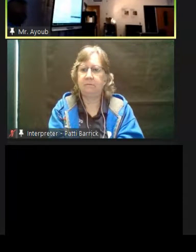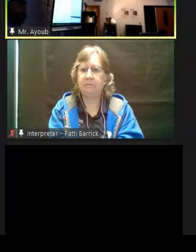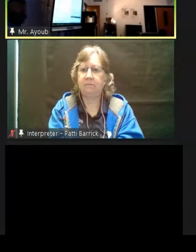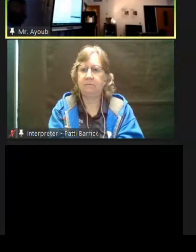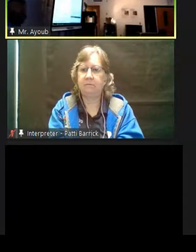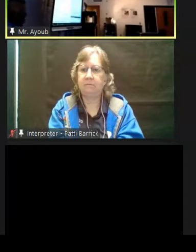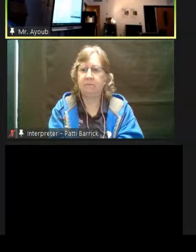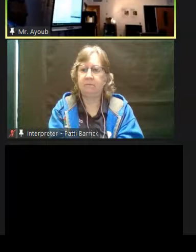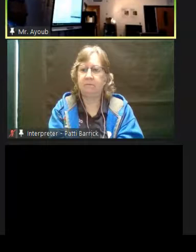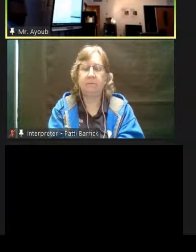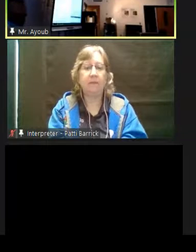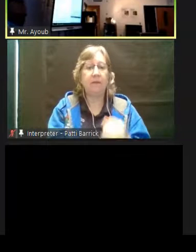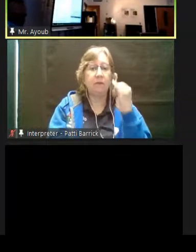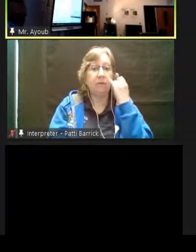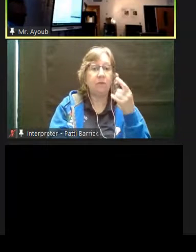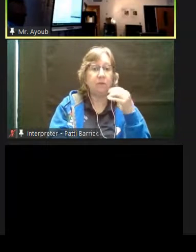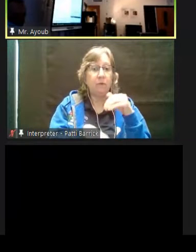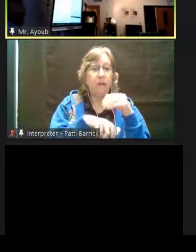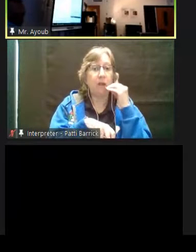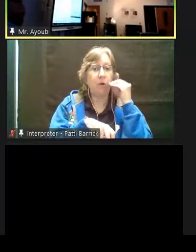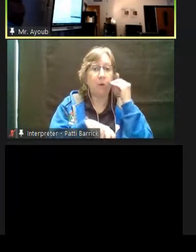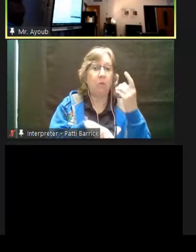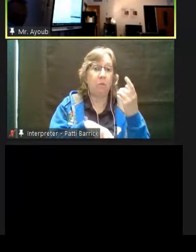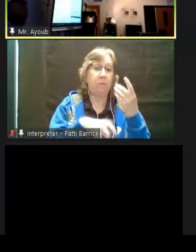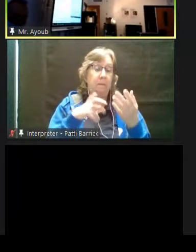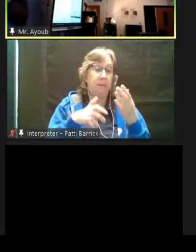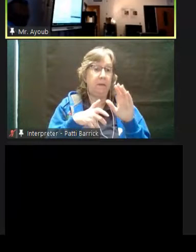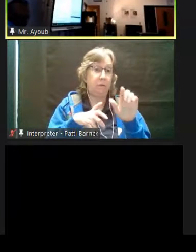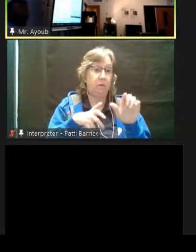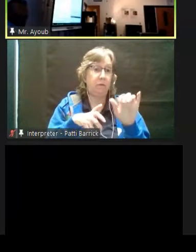Right? So if you guys are home and you're able to check it, that should have gone away. Now we have 2.